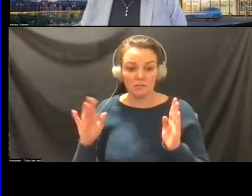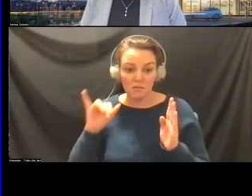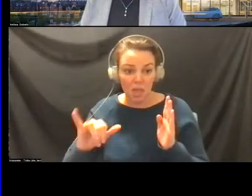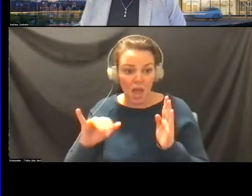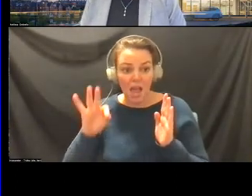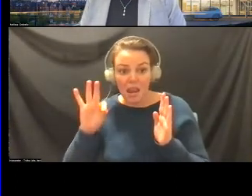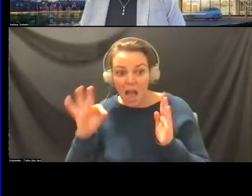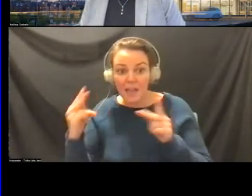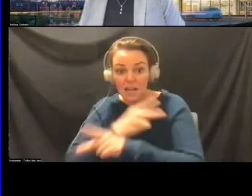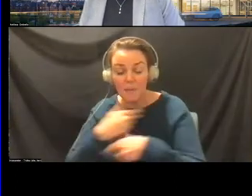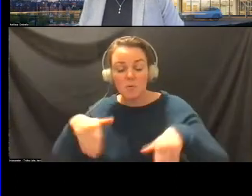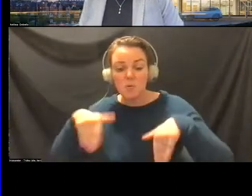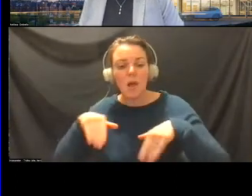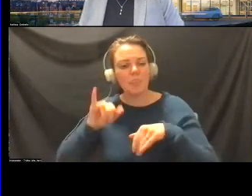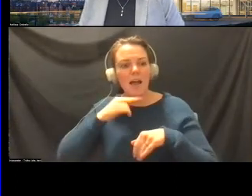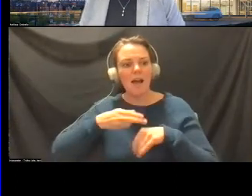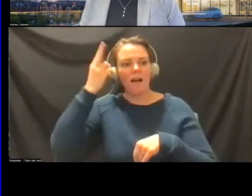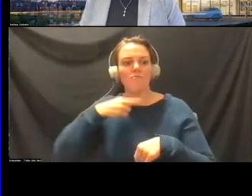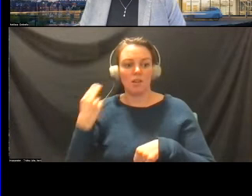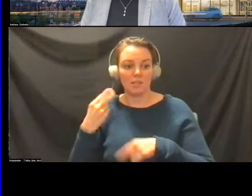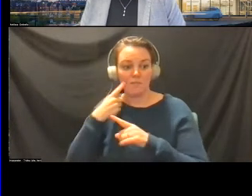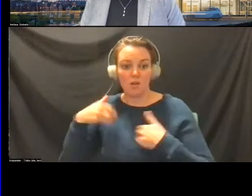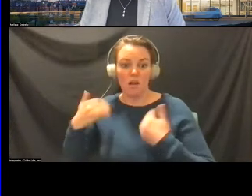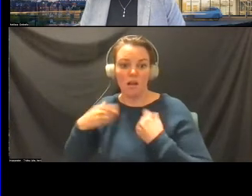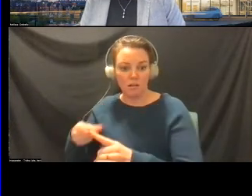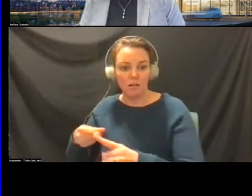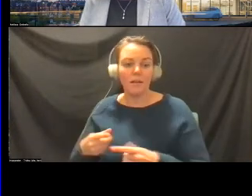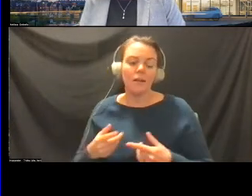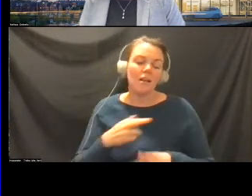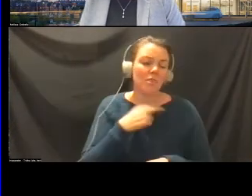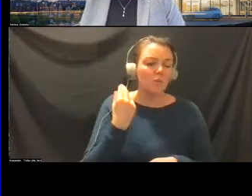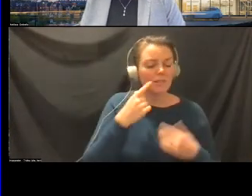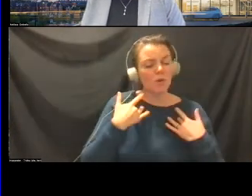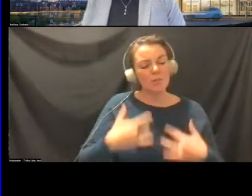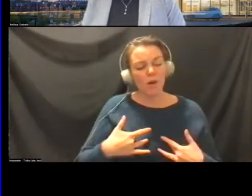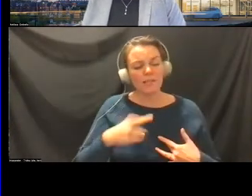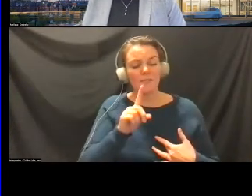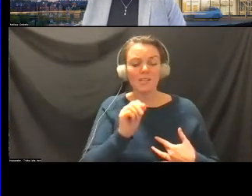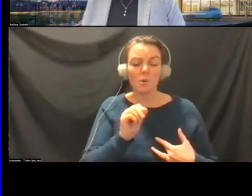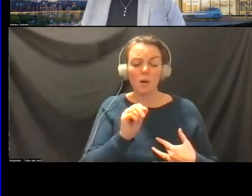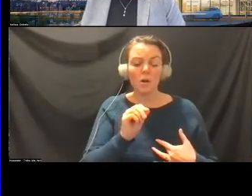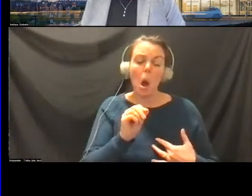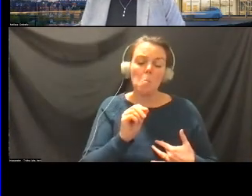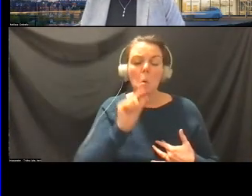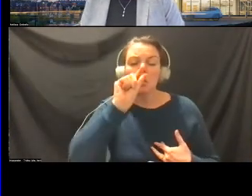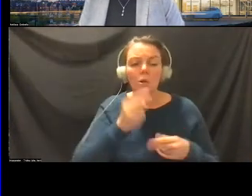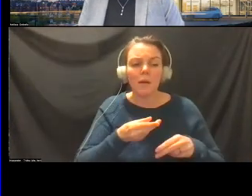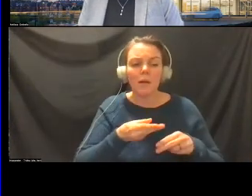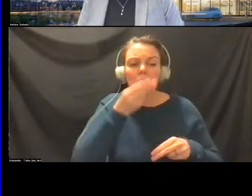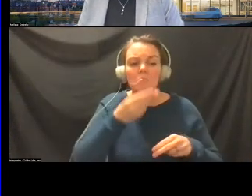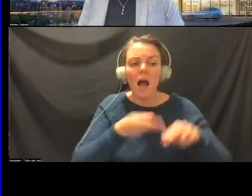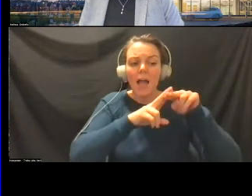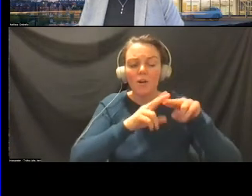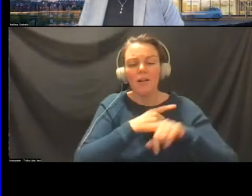when they're young. Again, the risk of depressive disorders may be slightly higher, but not significantly higher.